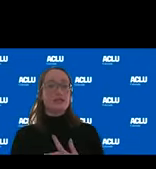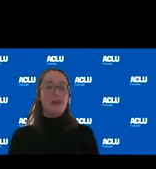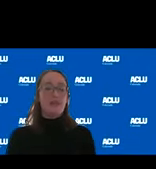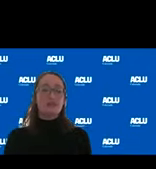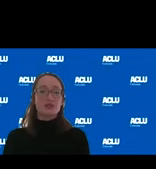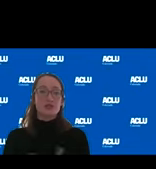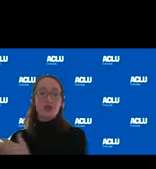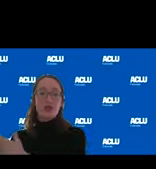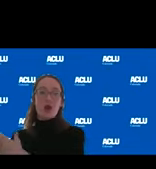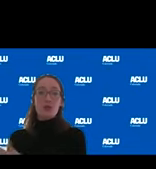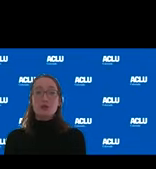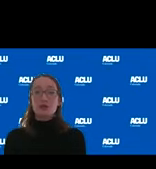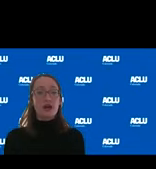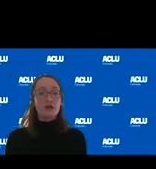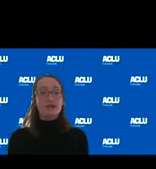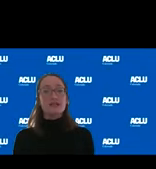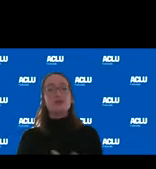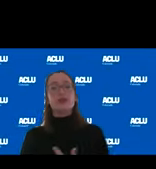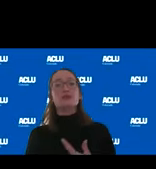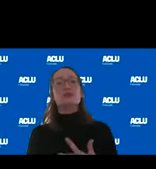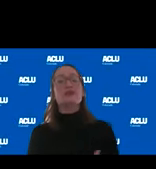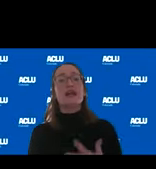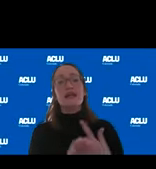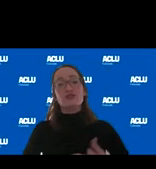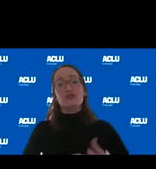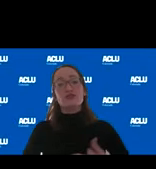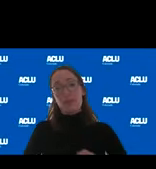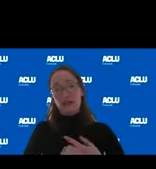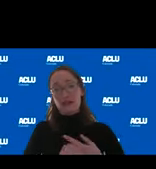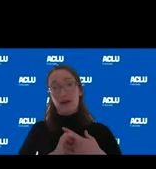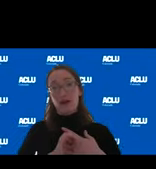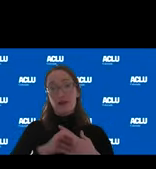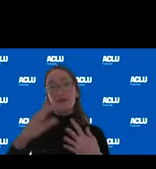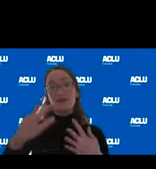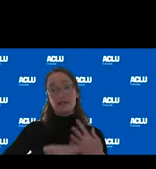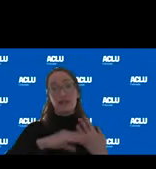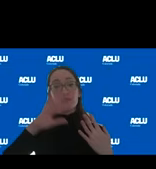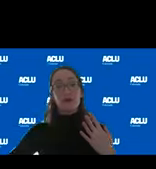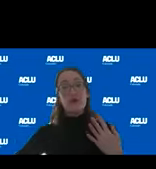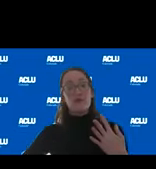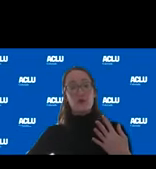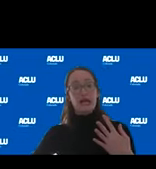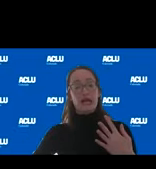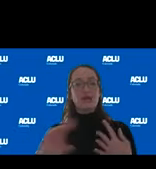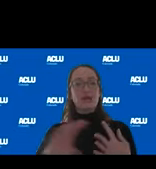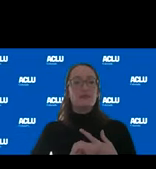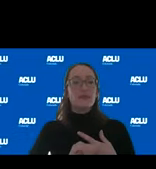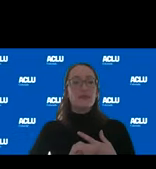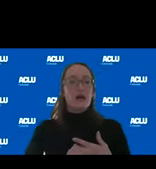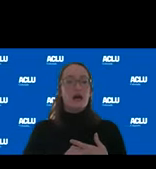in a Dropbox, which are open 24 hours and you can return at any Dropbox in Colorado, even outside of your voting